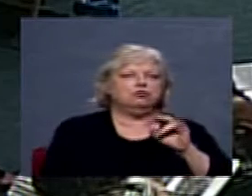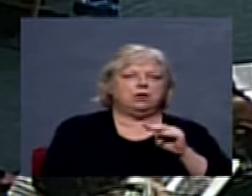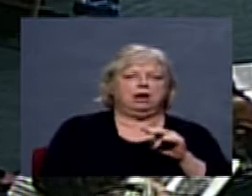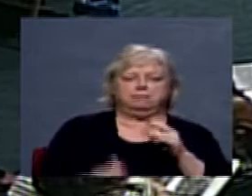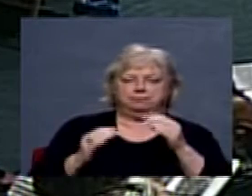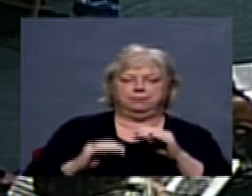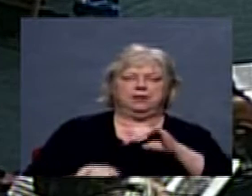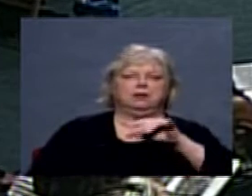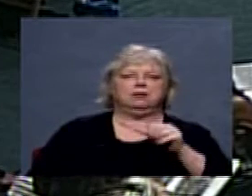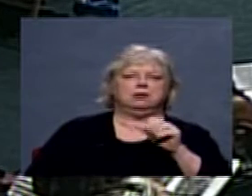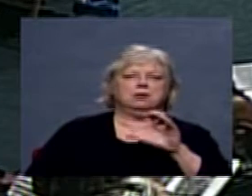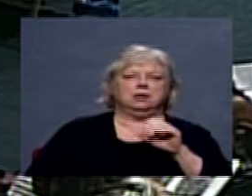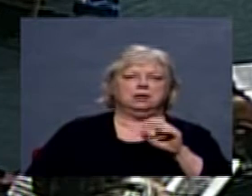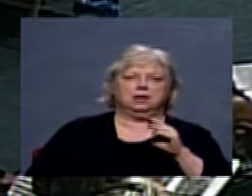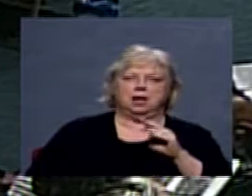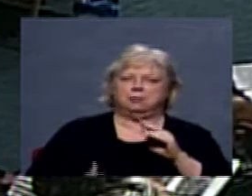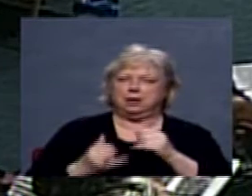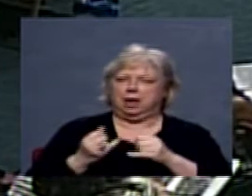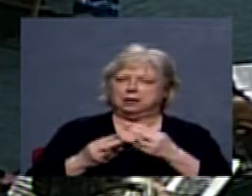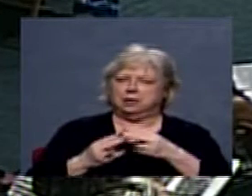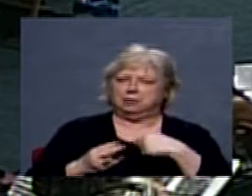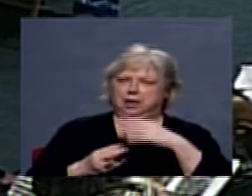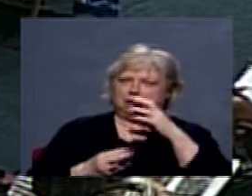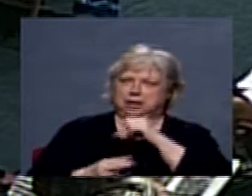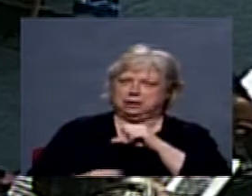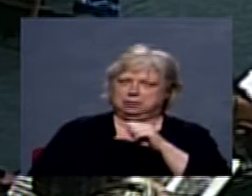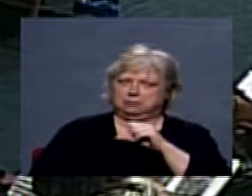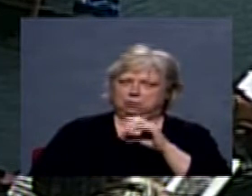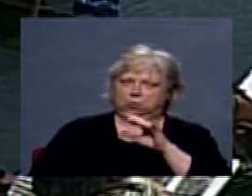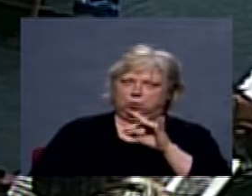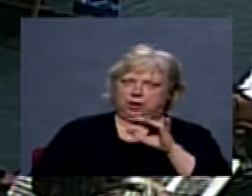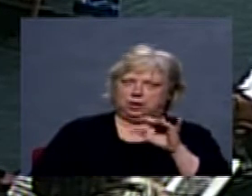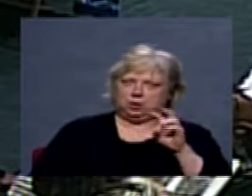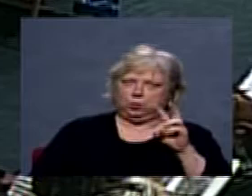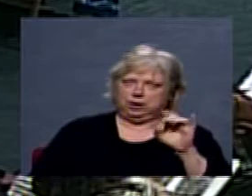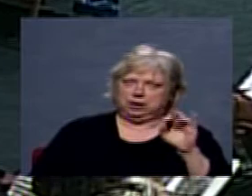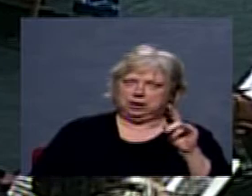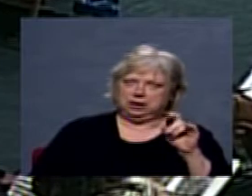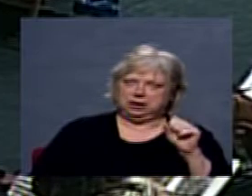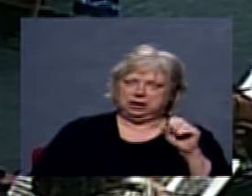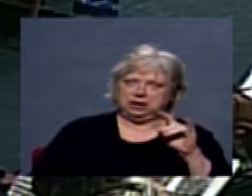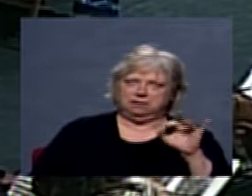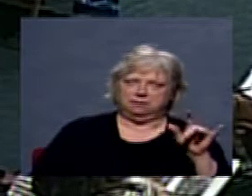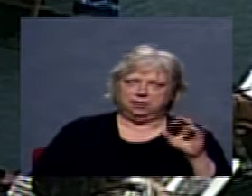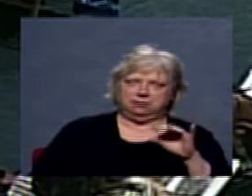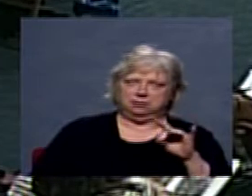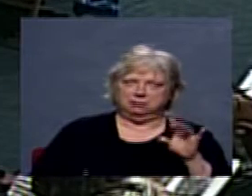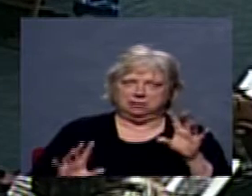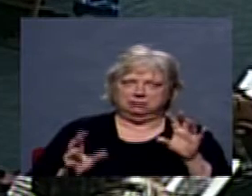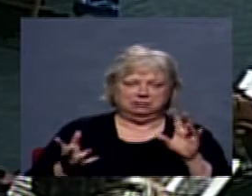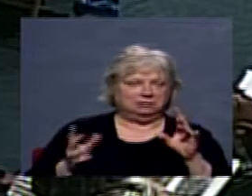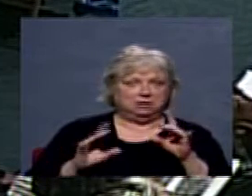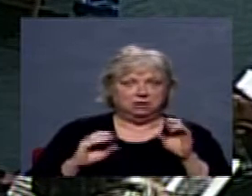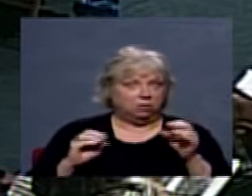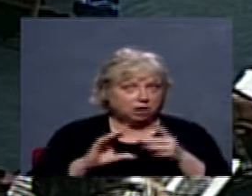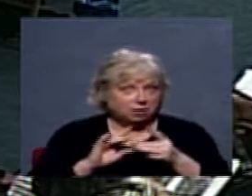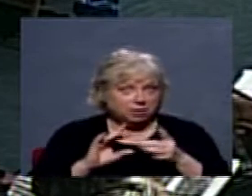Jacob, and I'm guessing this is Wiggs possibly? No comments? Okay.